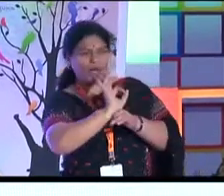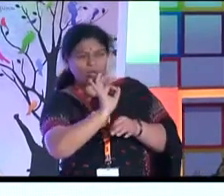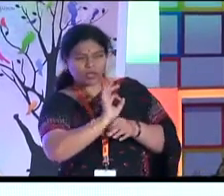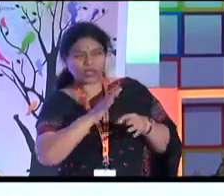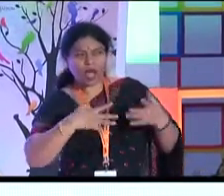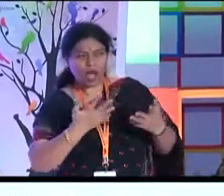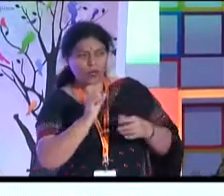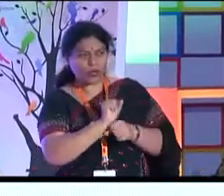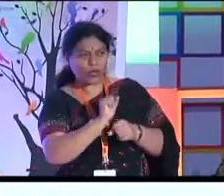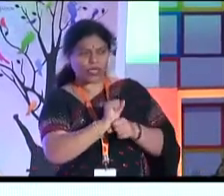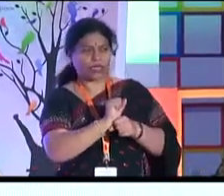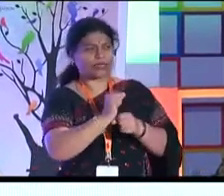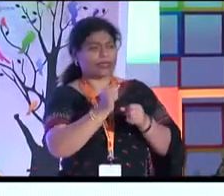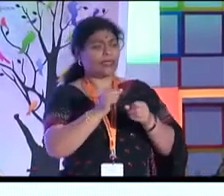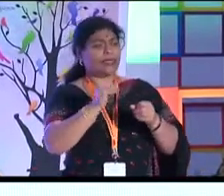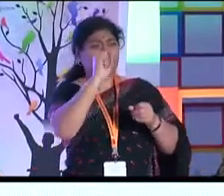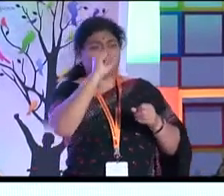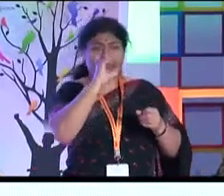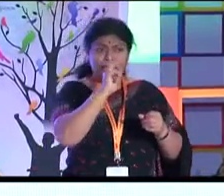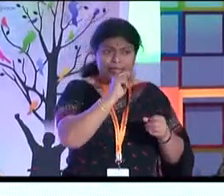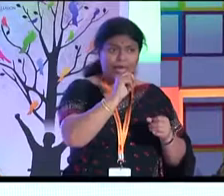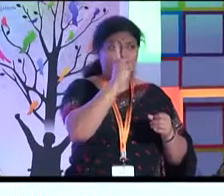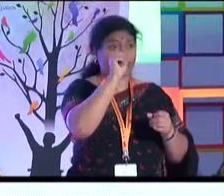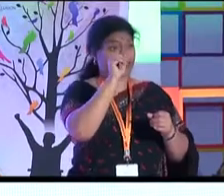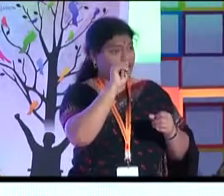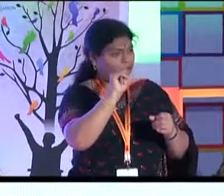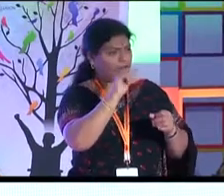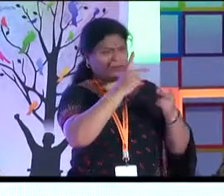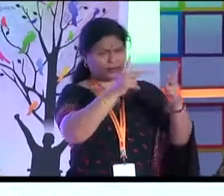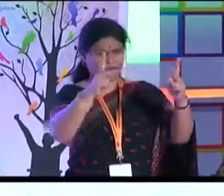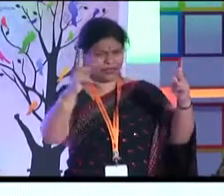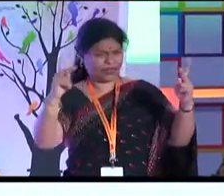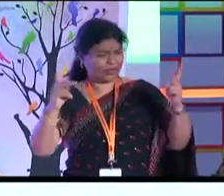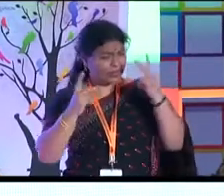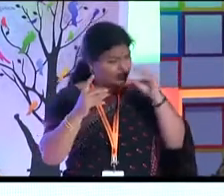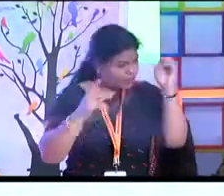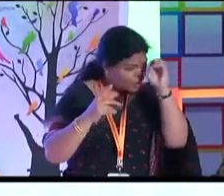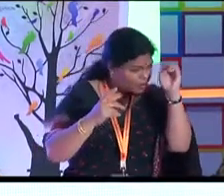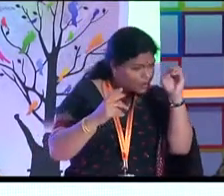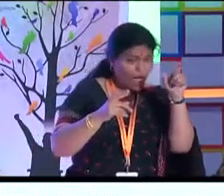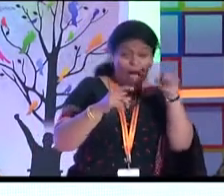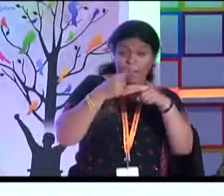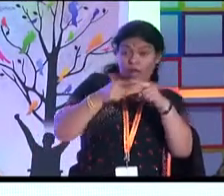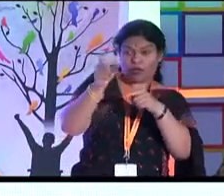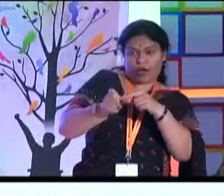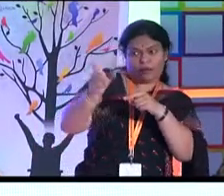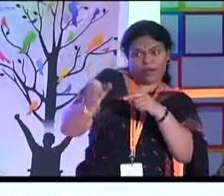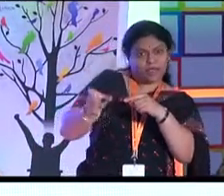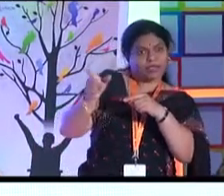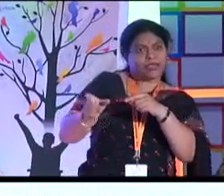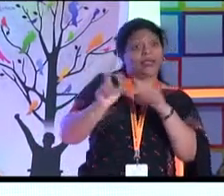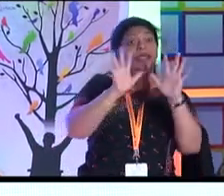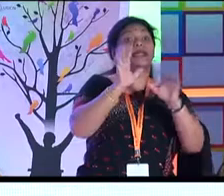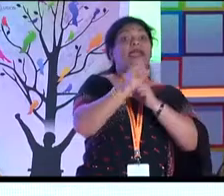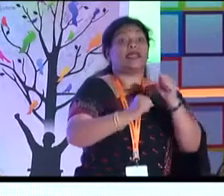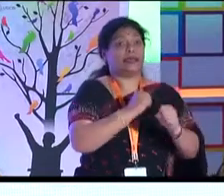data, scan data, genomics data, you know, the entire data about that individual over the next 10 years. So we can